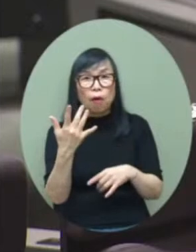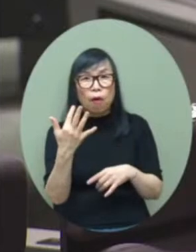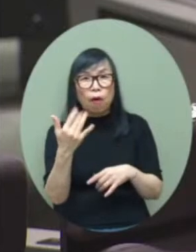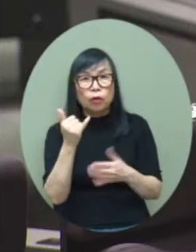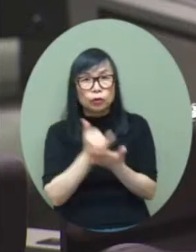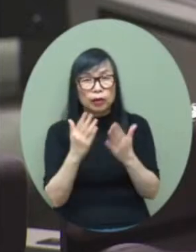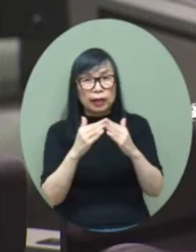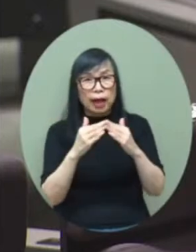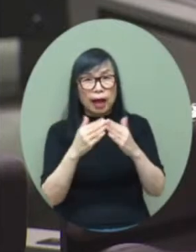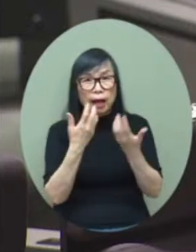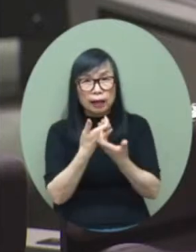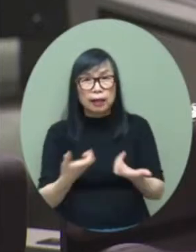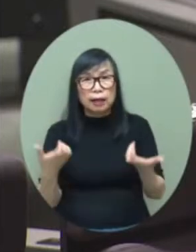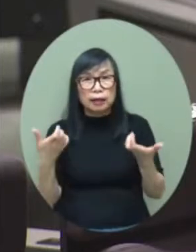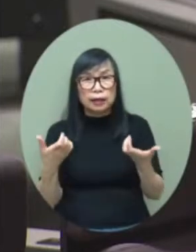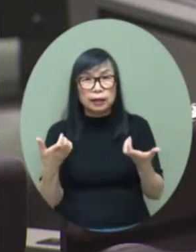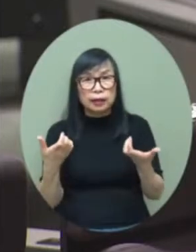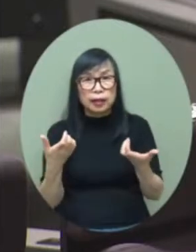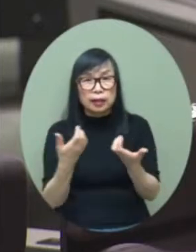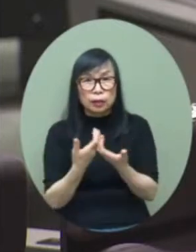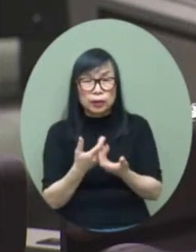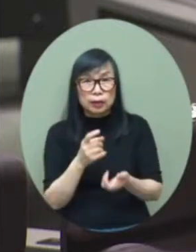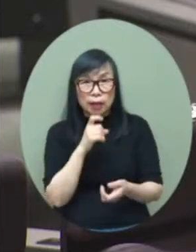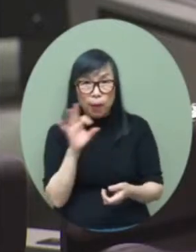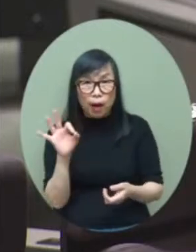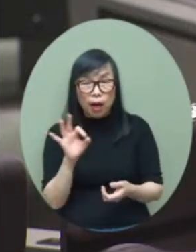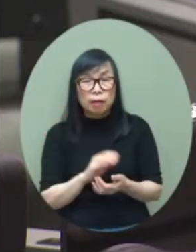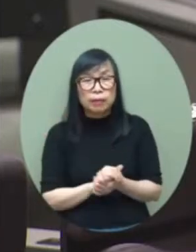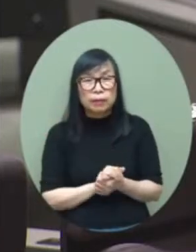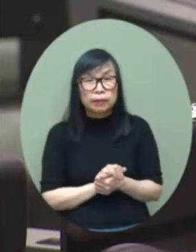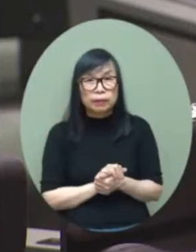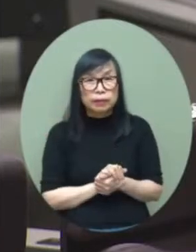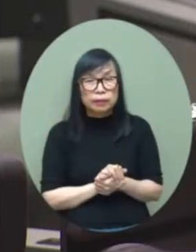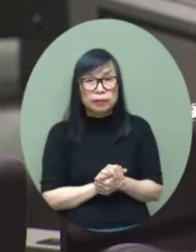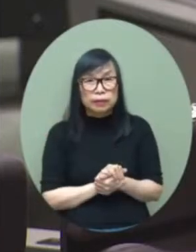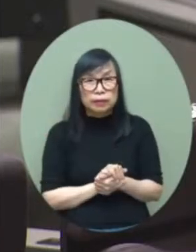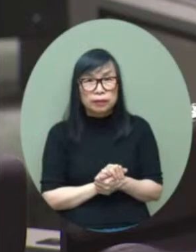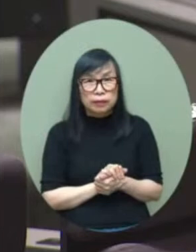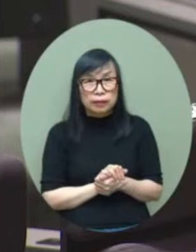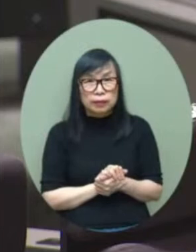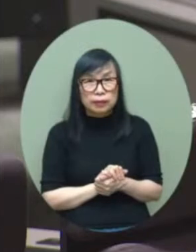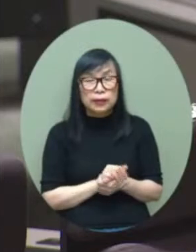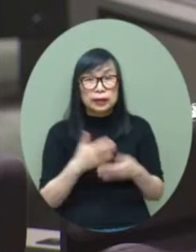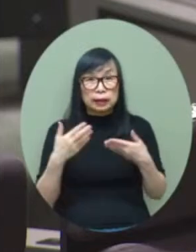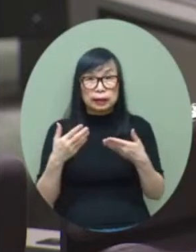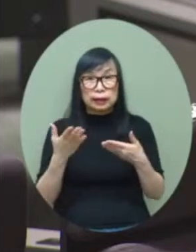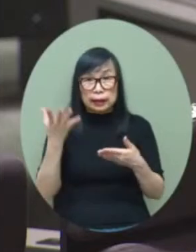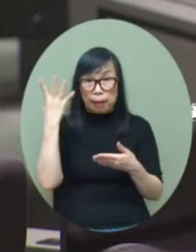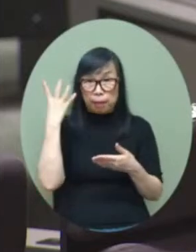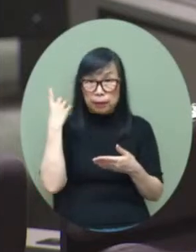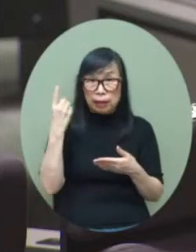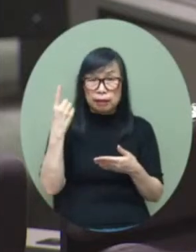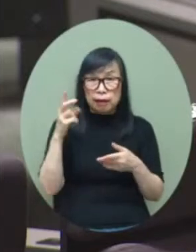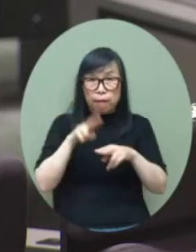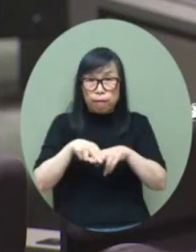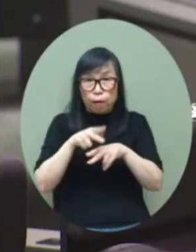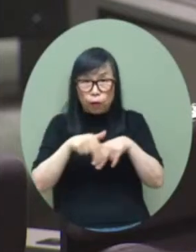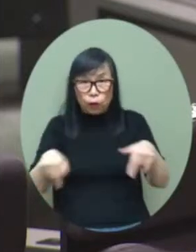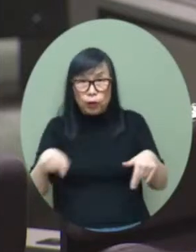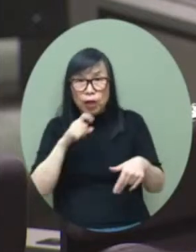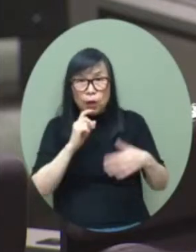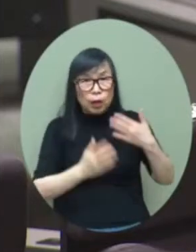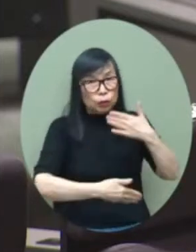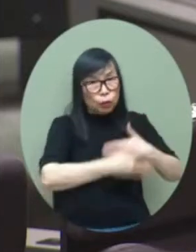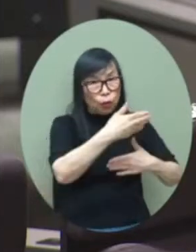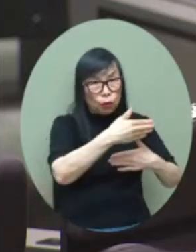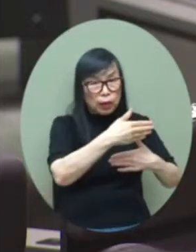how many people are serving home quarantine? Do you have the numbers there? And